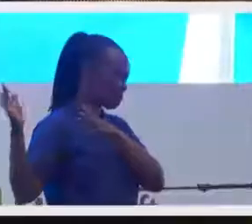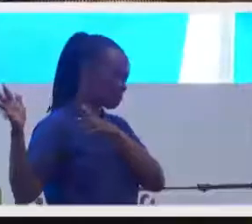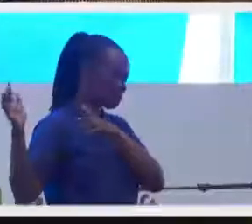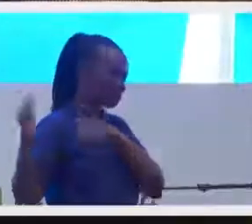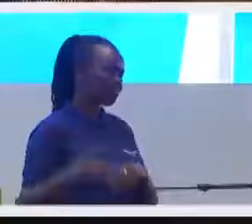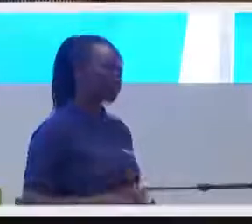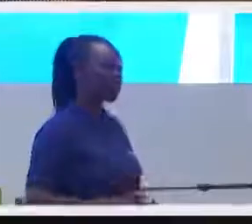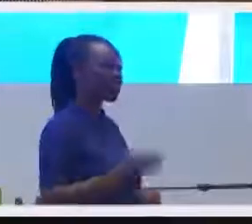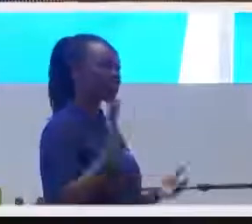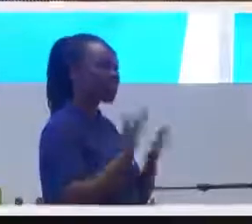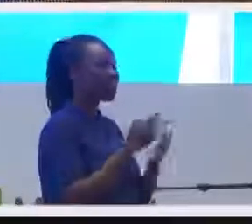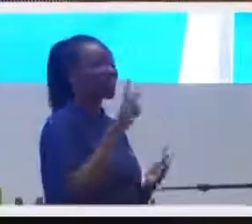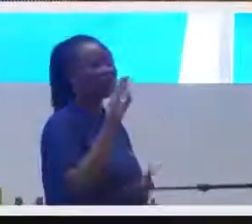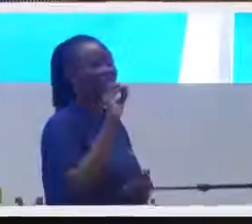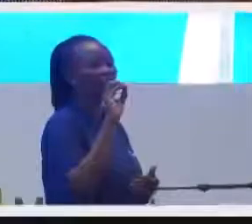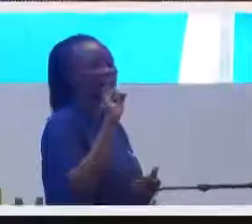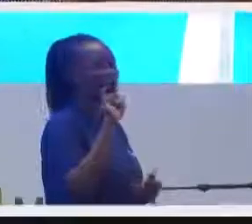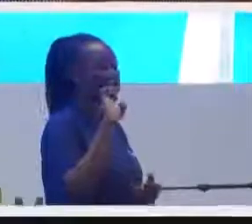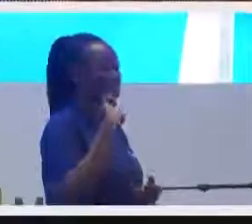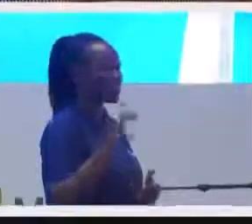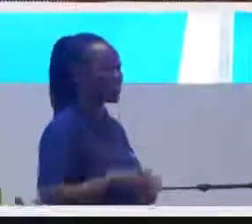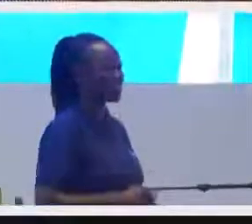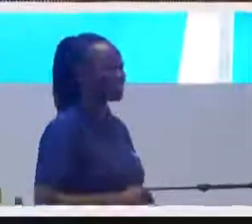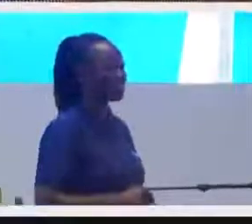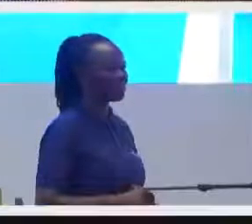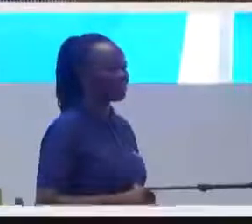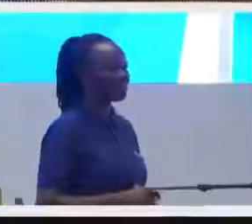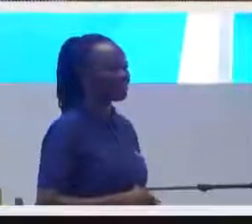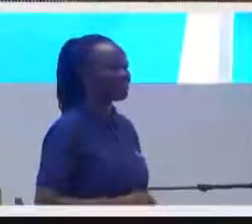Thank you, Rose. All right.